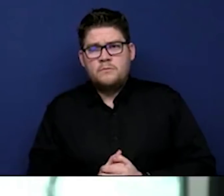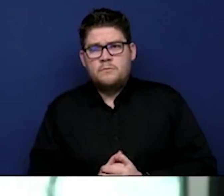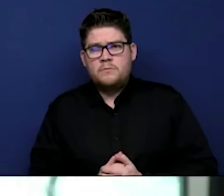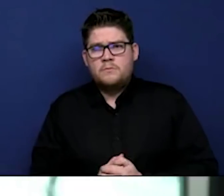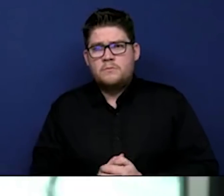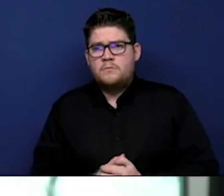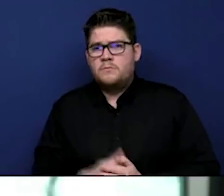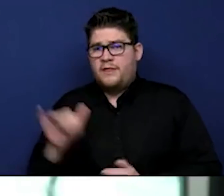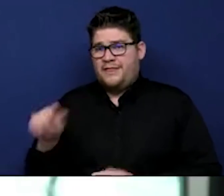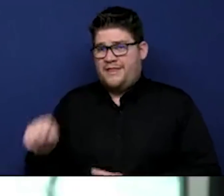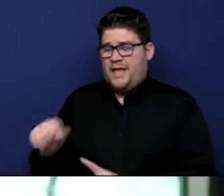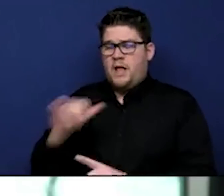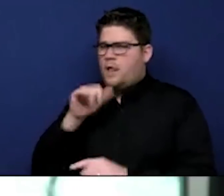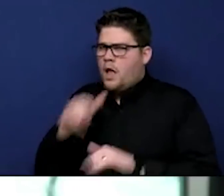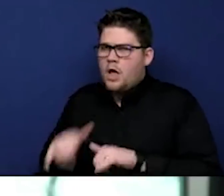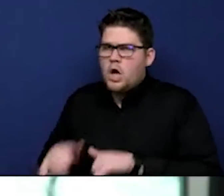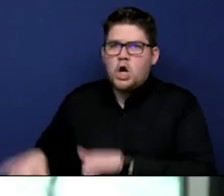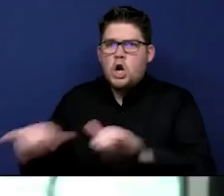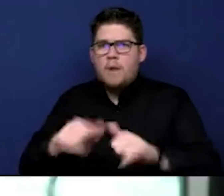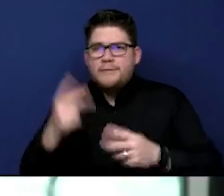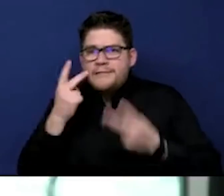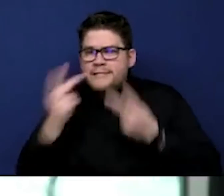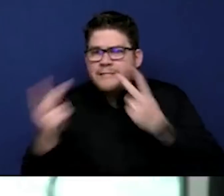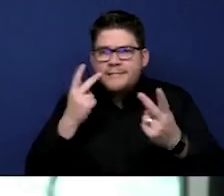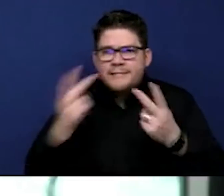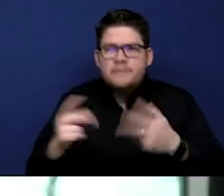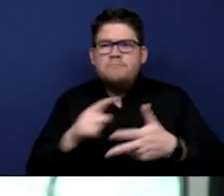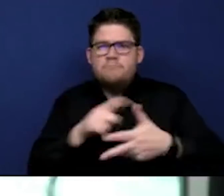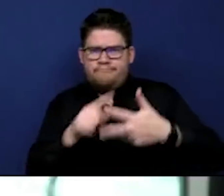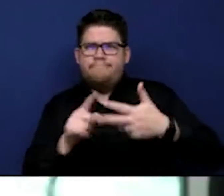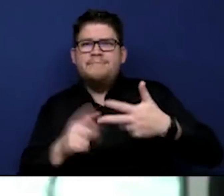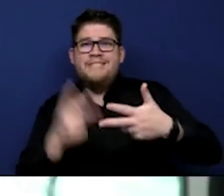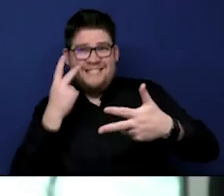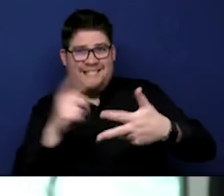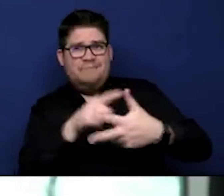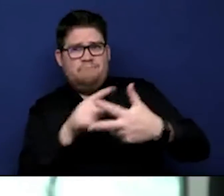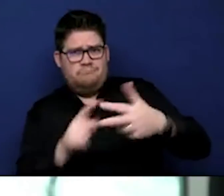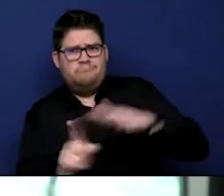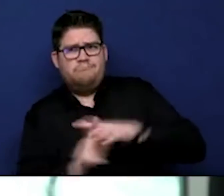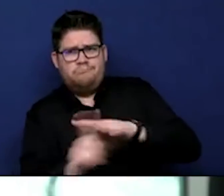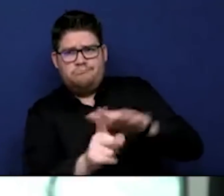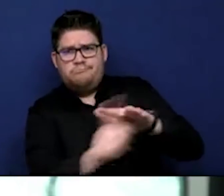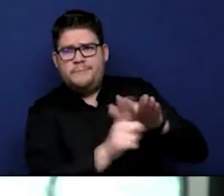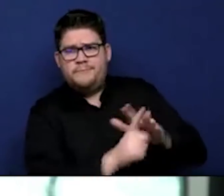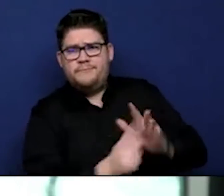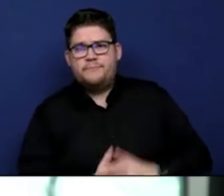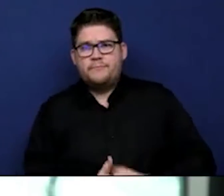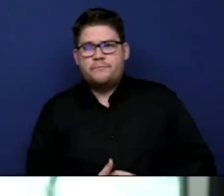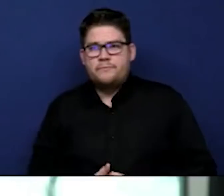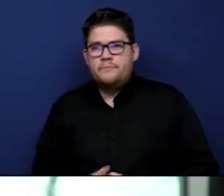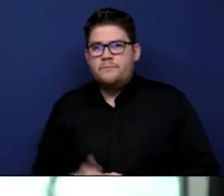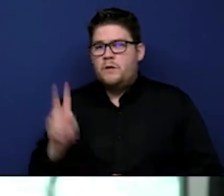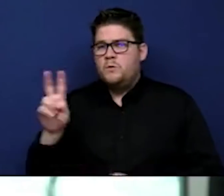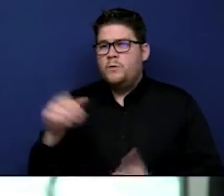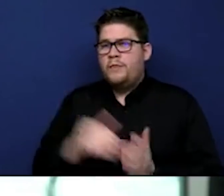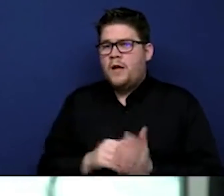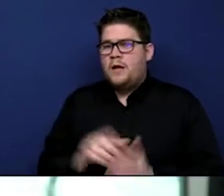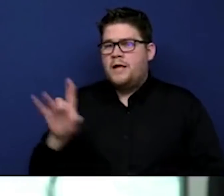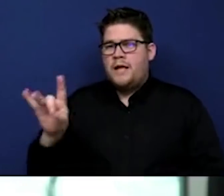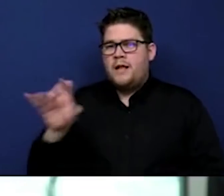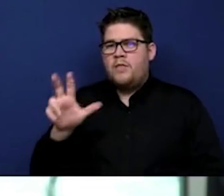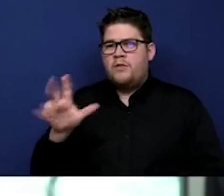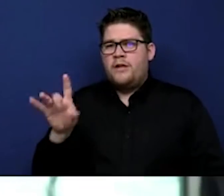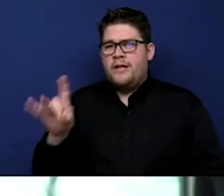we're seeing, but of the variants of concern, it is the most common, with 2,838 people identified carrying